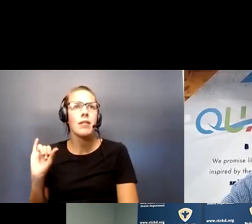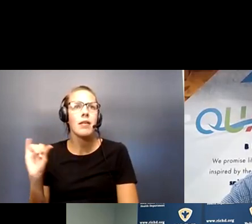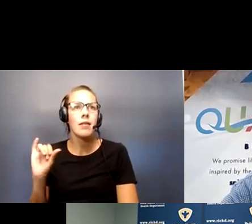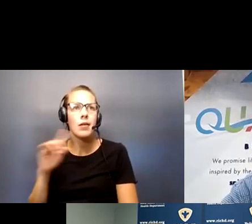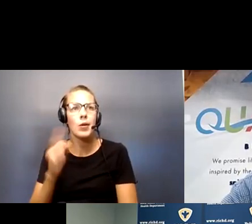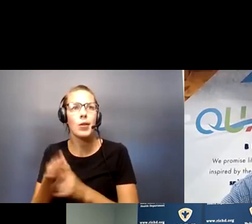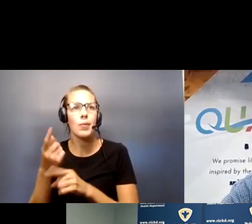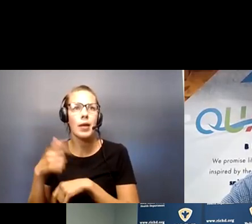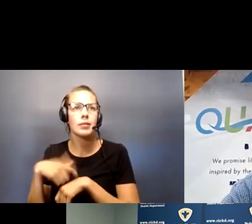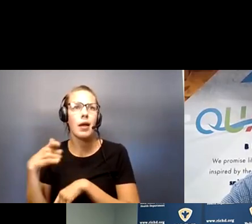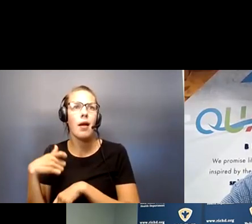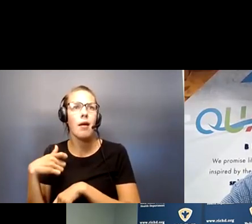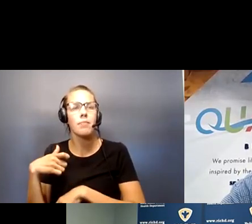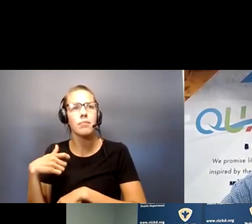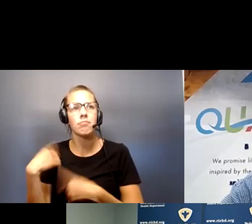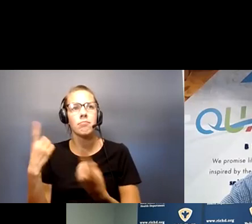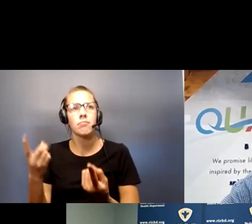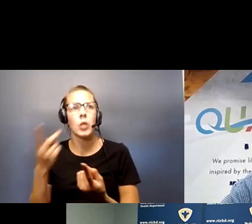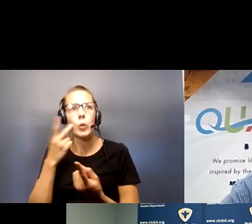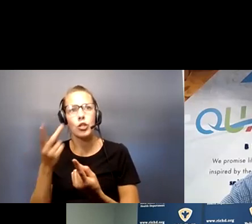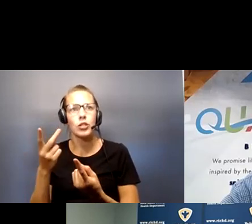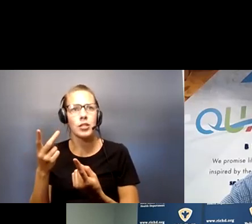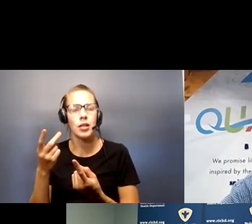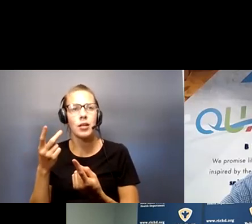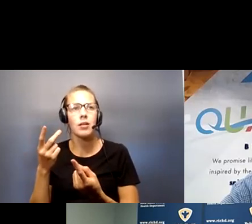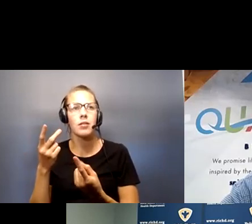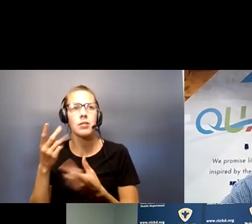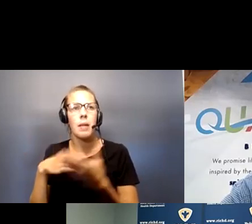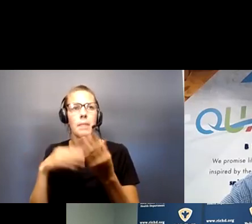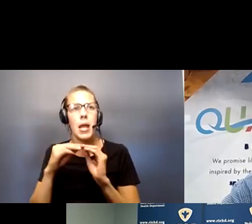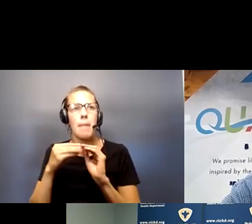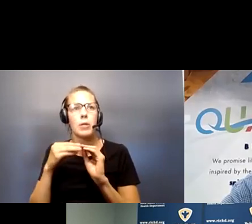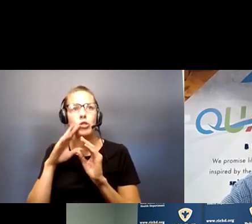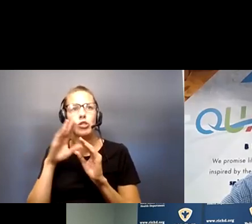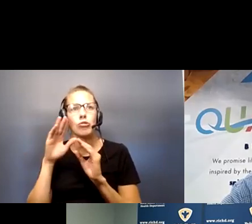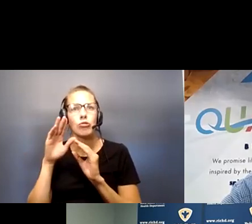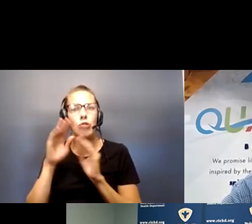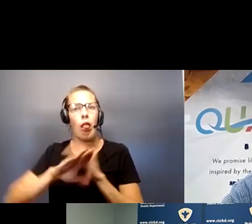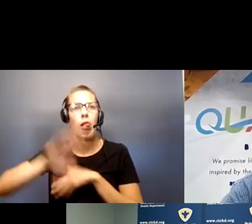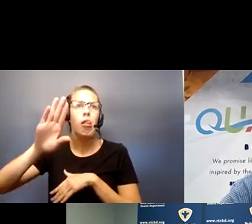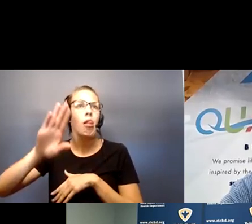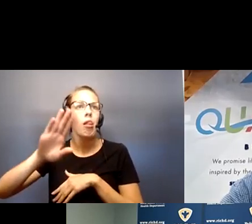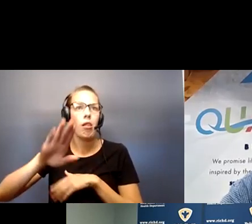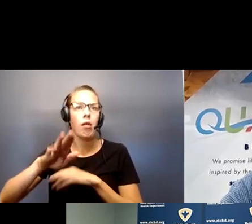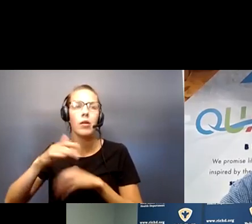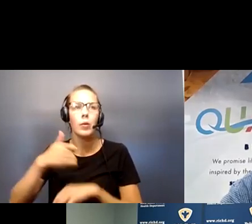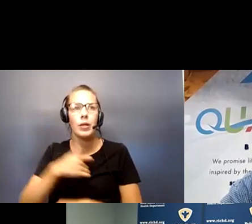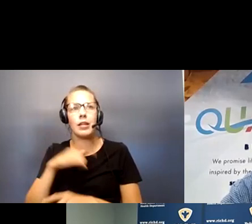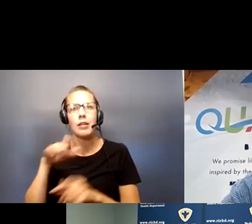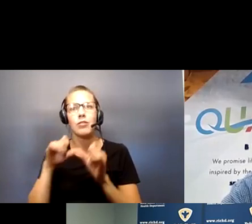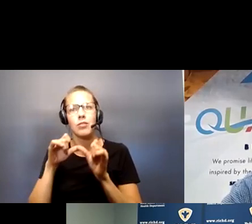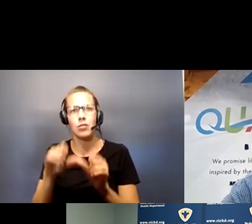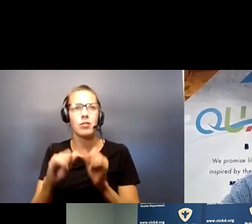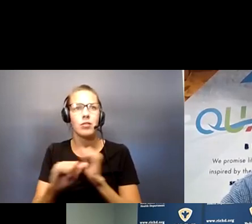right time since we were seeing some numbers go in a direction that we weren't comfortable with. We need to continue to press